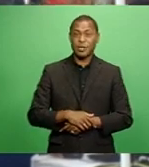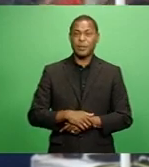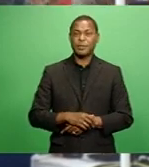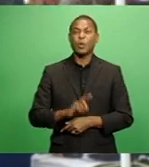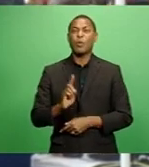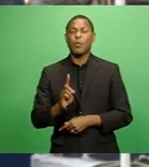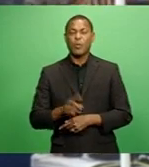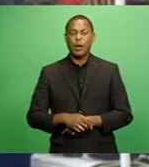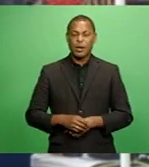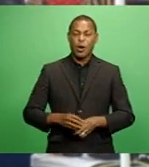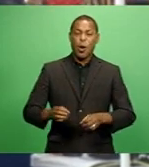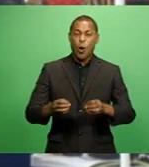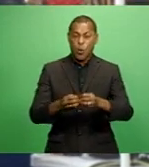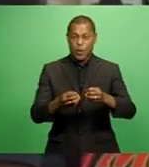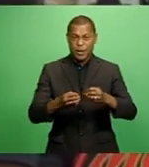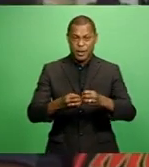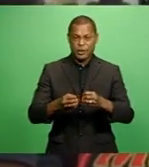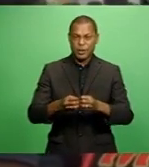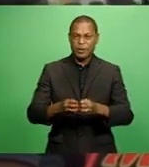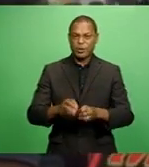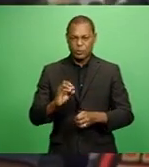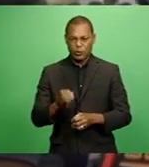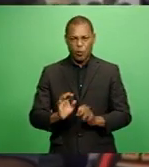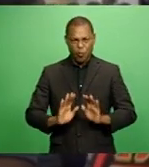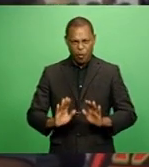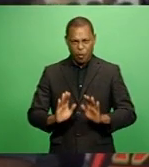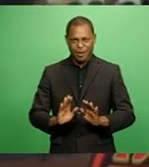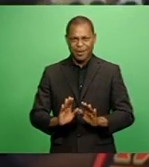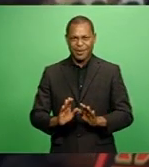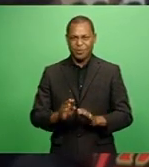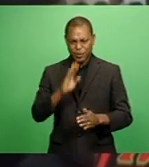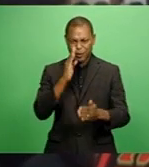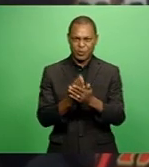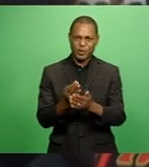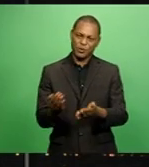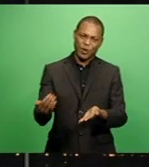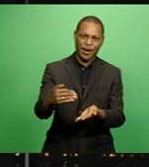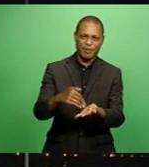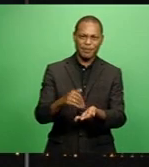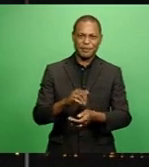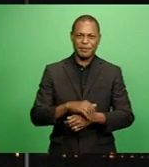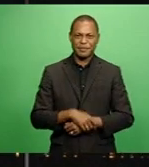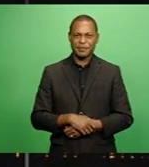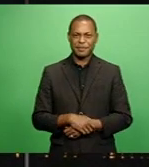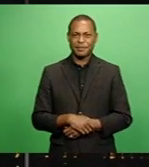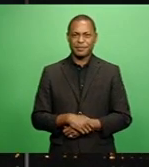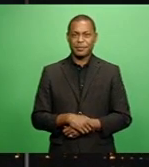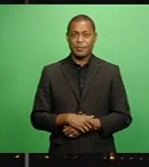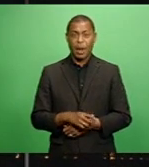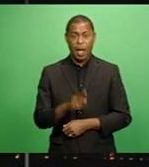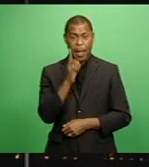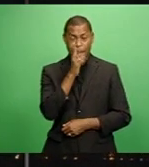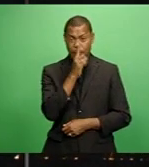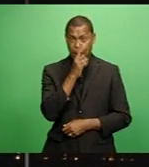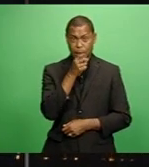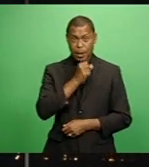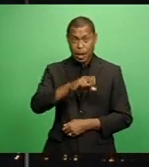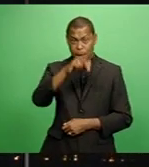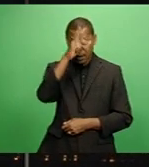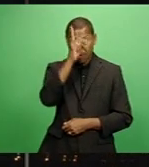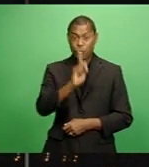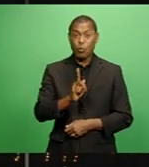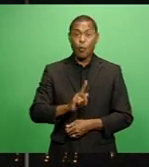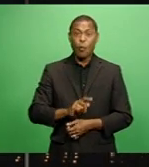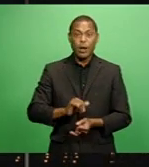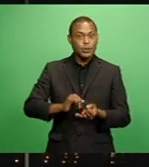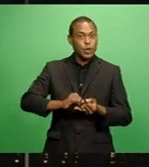to welcoming new students on campus. Kritika Kumar, FBC News. The population on Onkandavu is